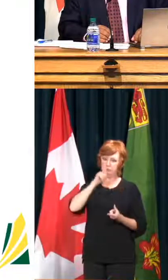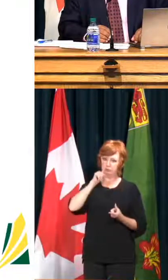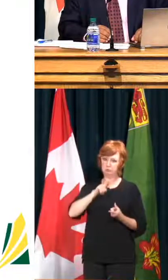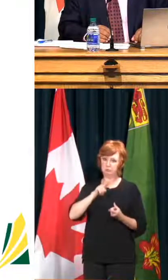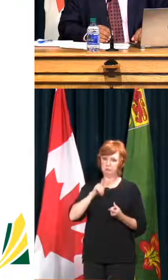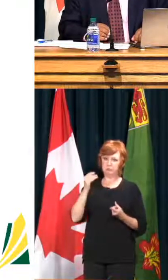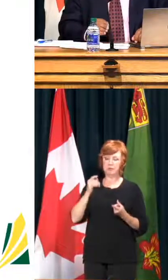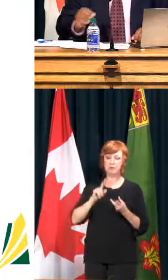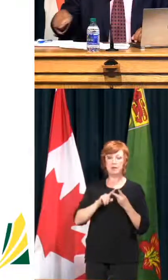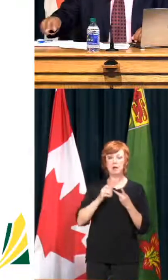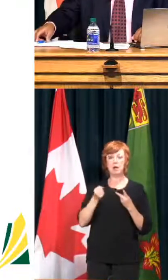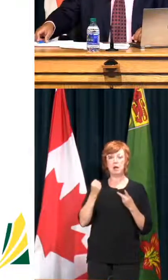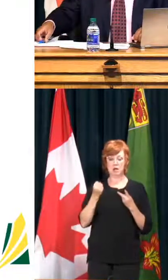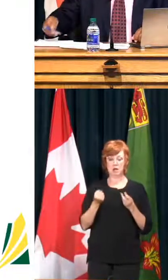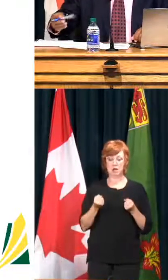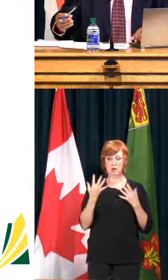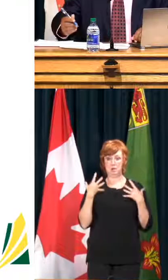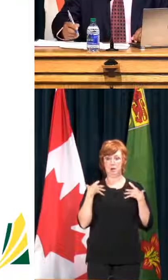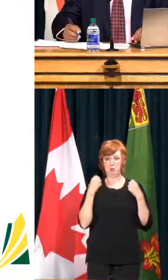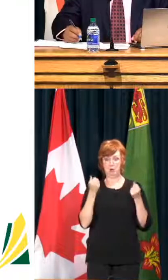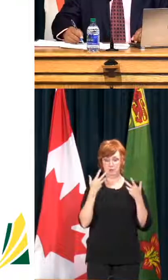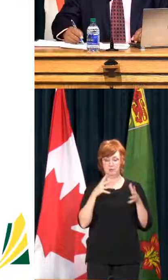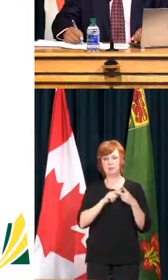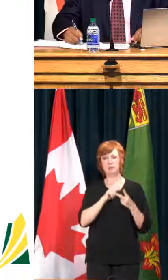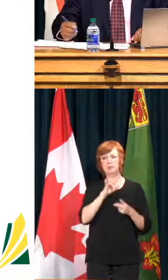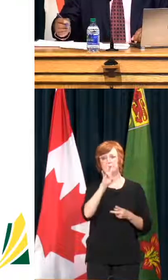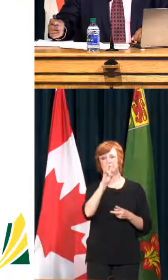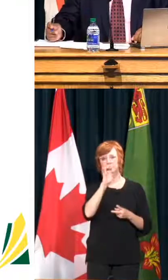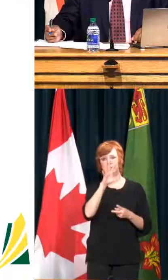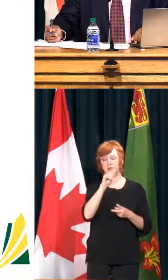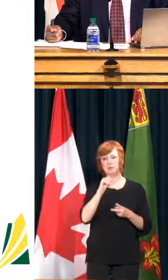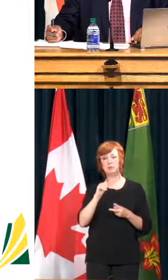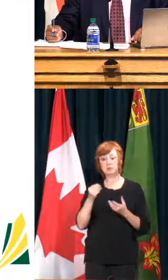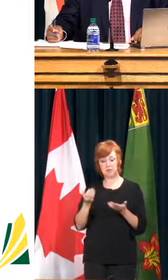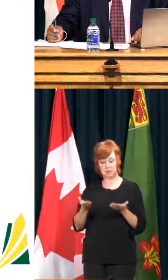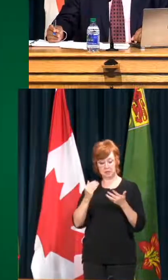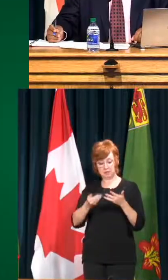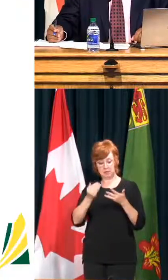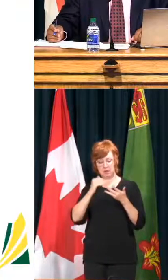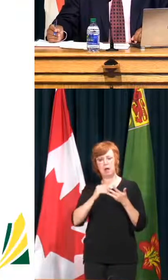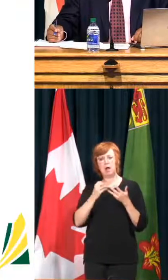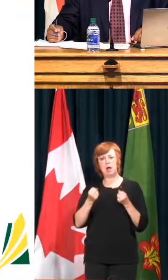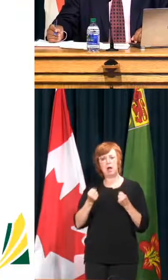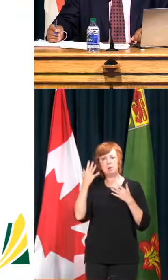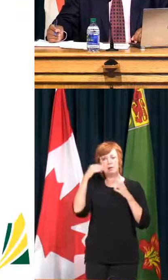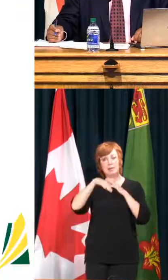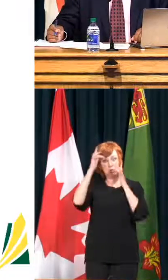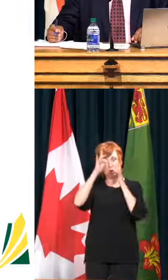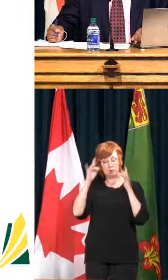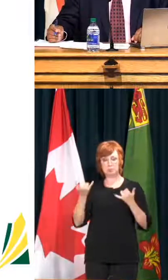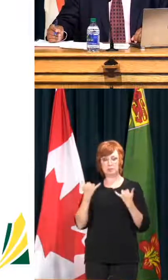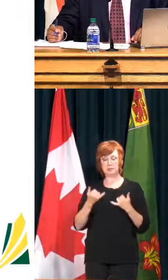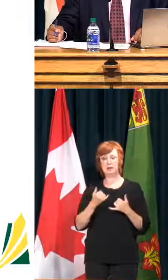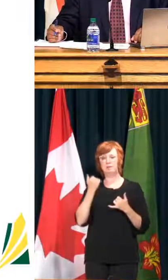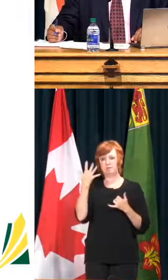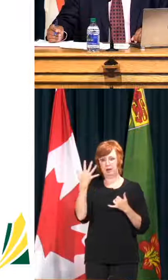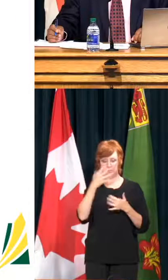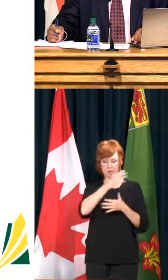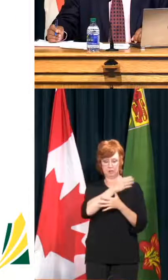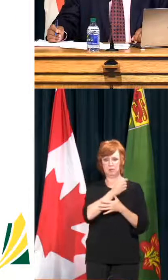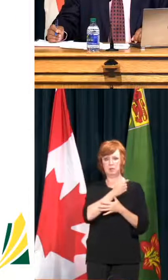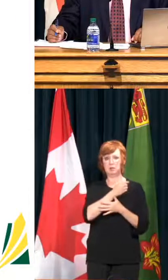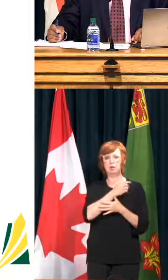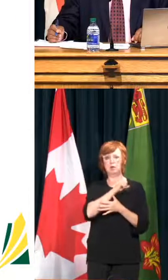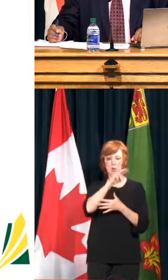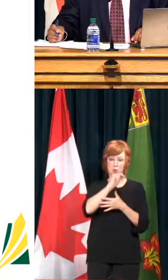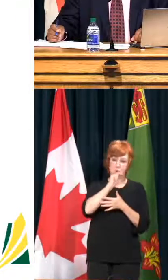750 have recovered. Currently, there are 5 people in hospital, 2 in inpatient care in the north, 2 in Saskatoon,